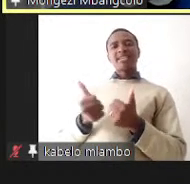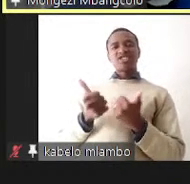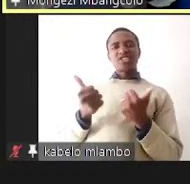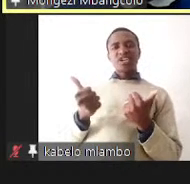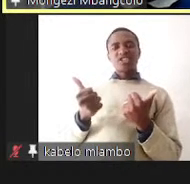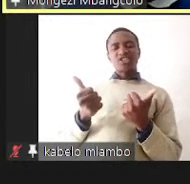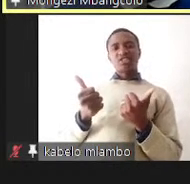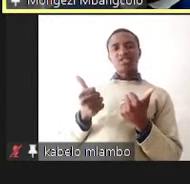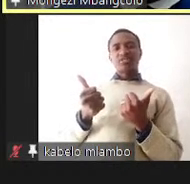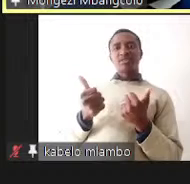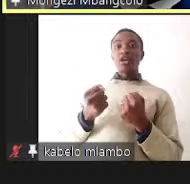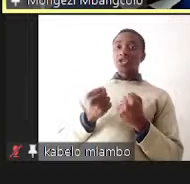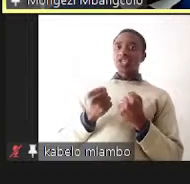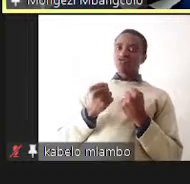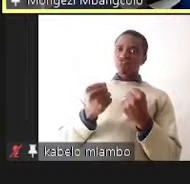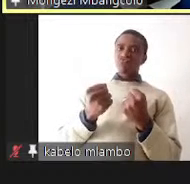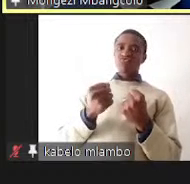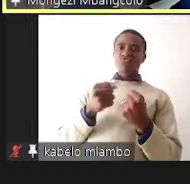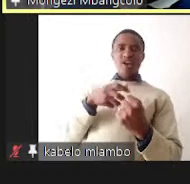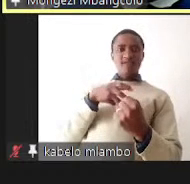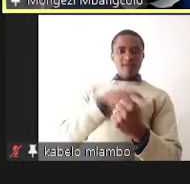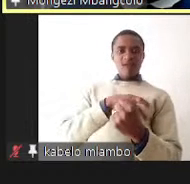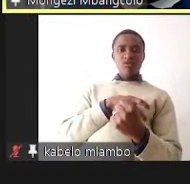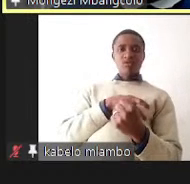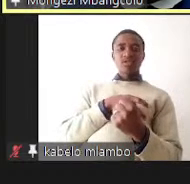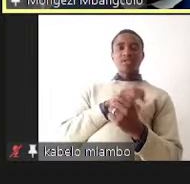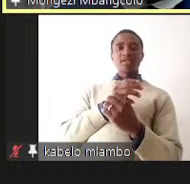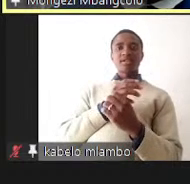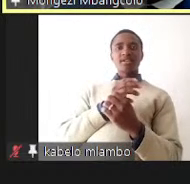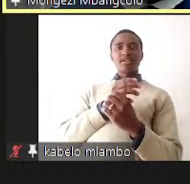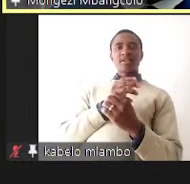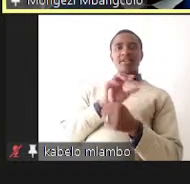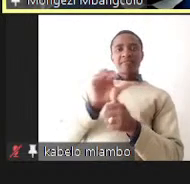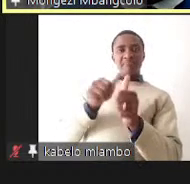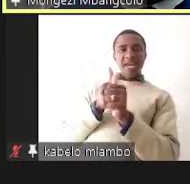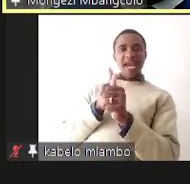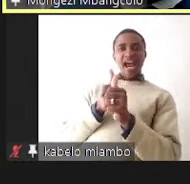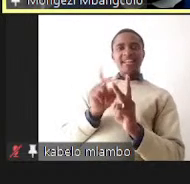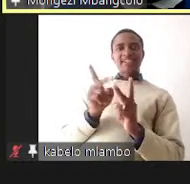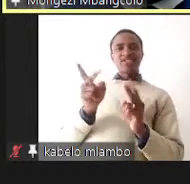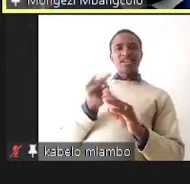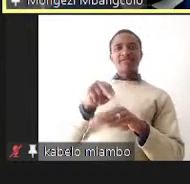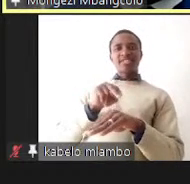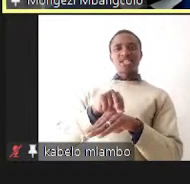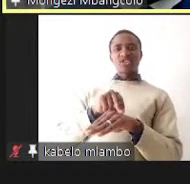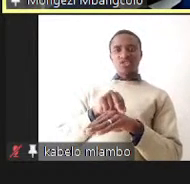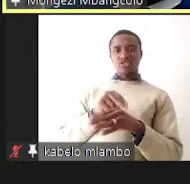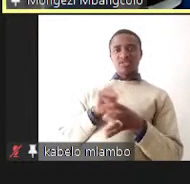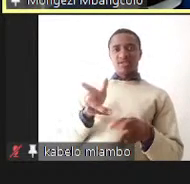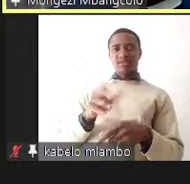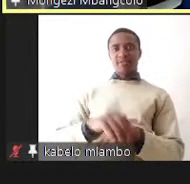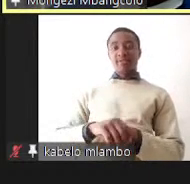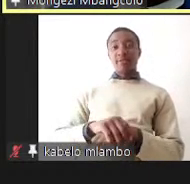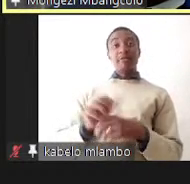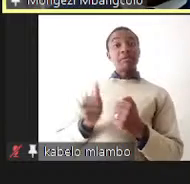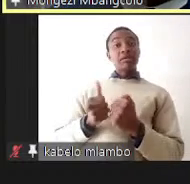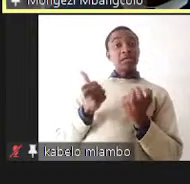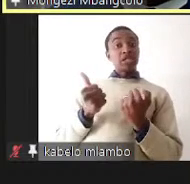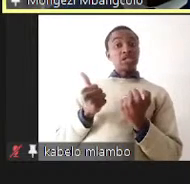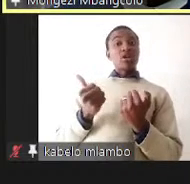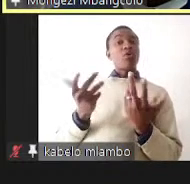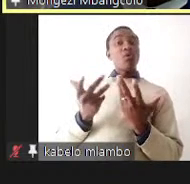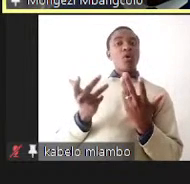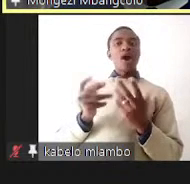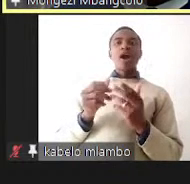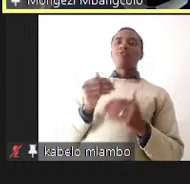the driving force behind the diverse nature here. And challenges lie in the continuity of